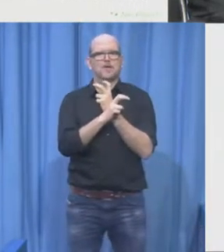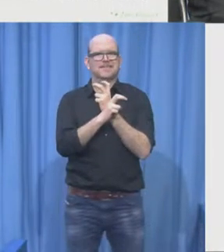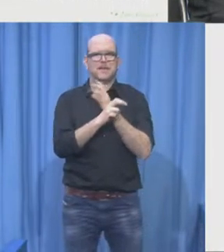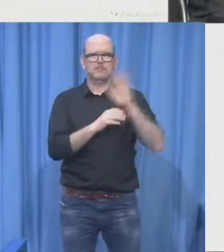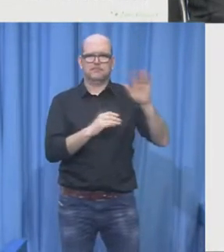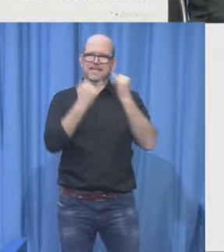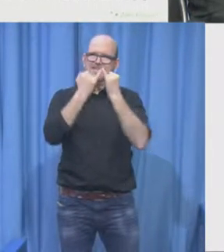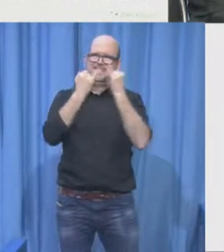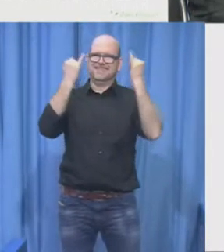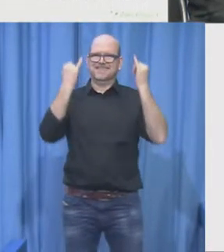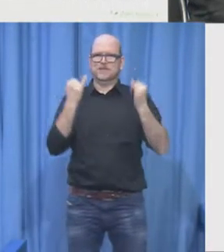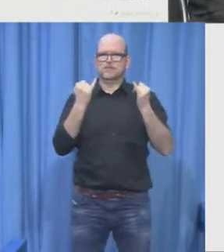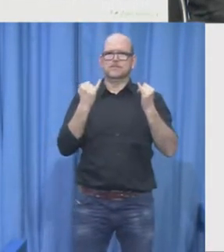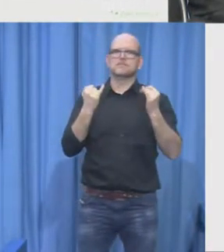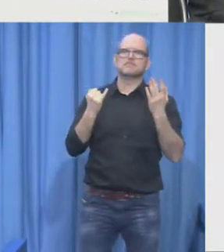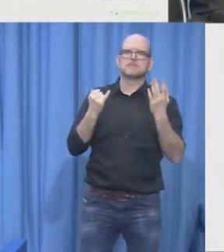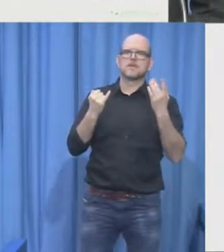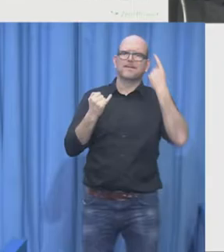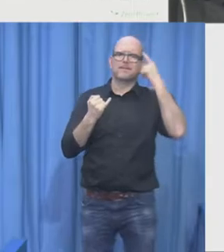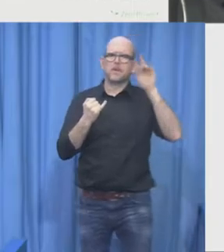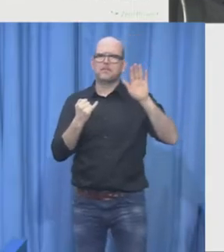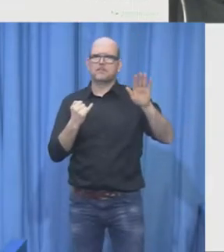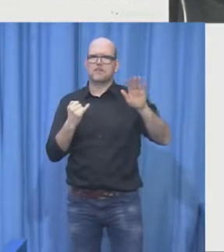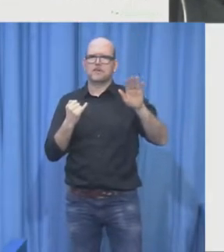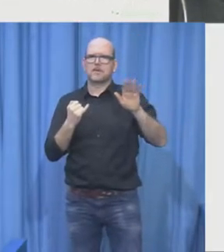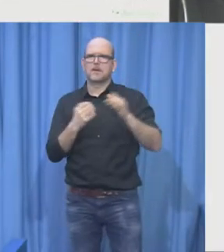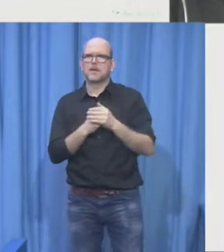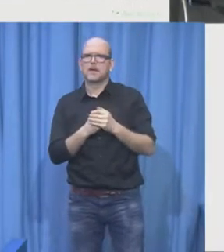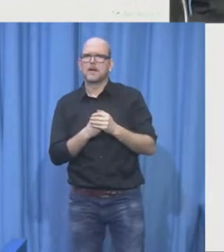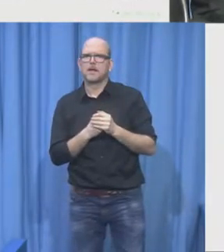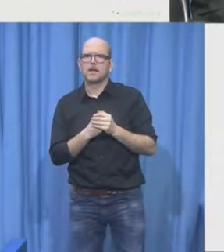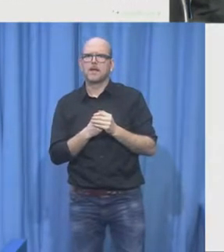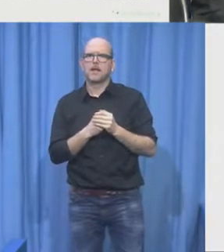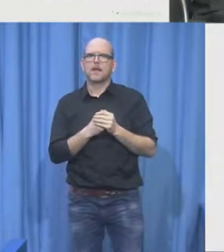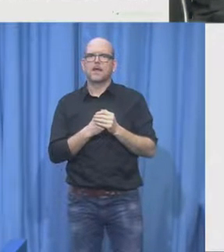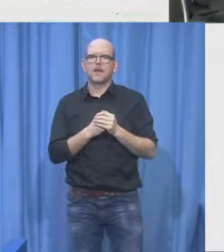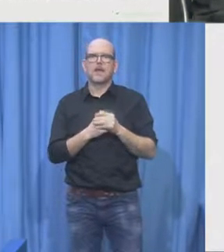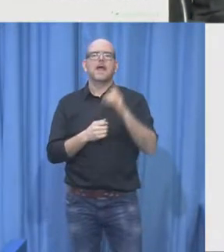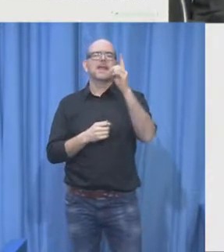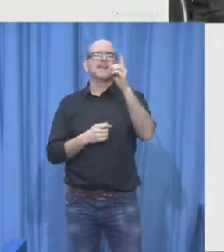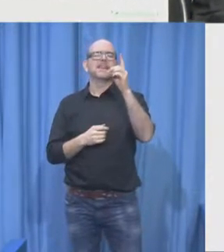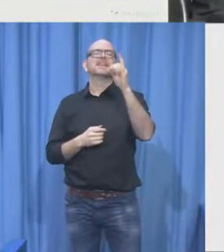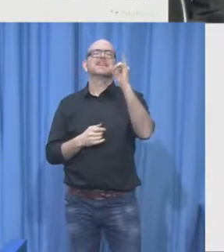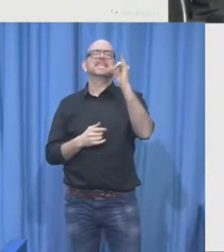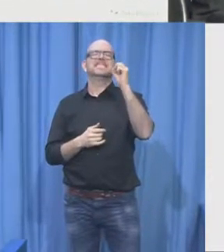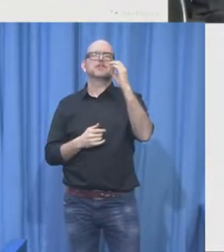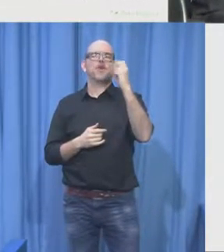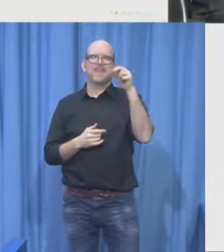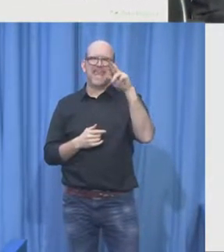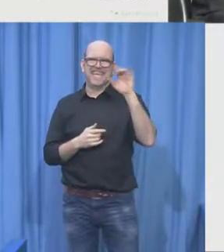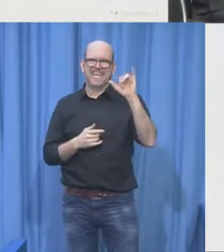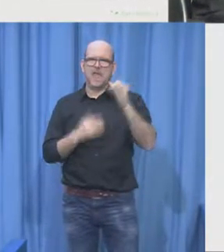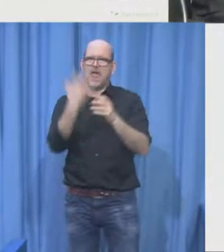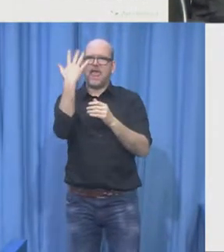branches of Discovering Hands and Specialisterne. So we have a kind of twofold or even threefold kind of discussion